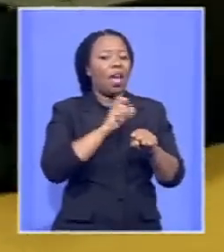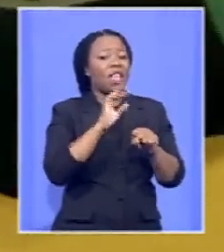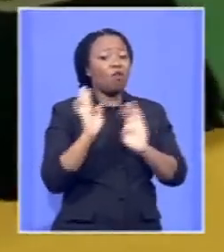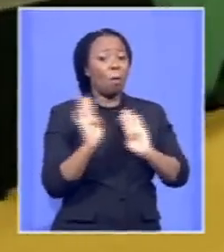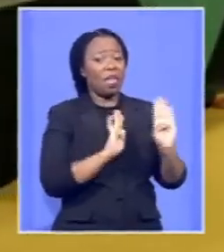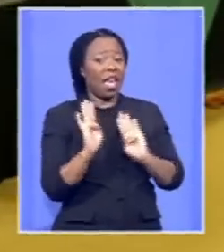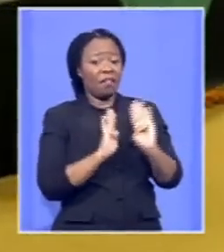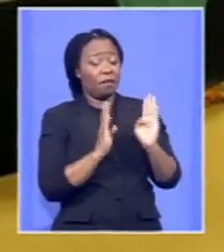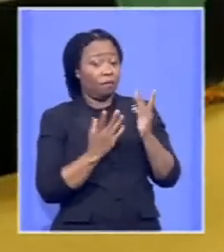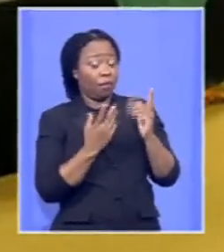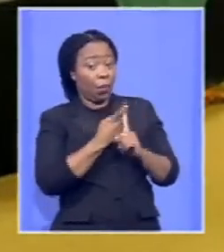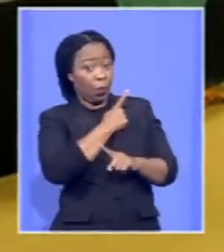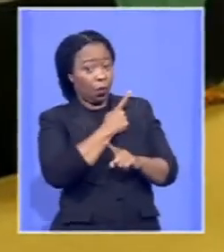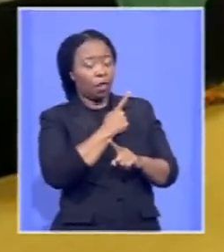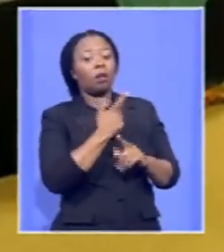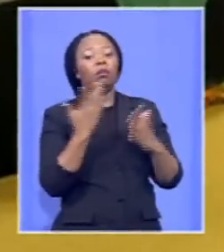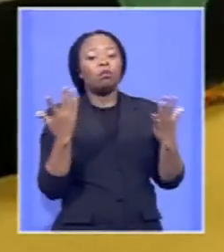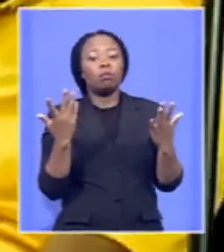way, you do reach a point where